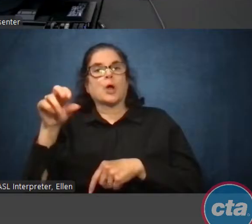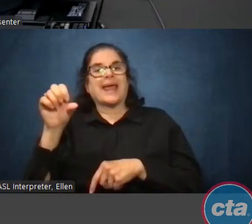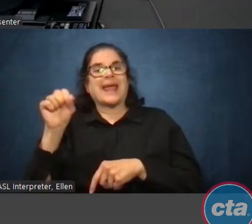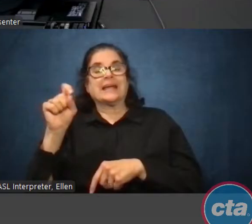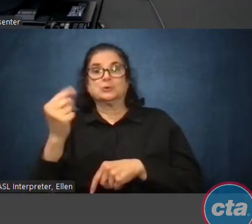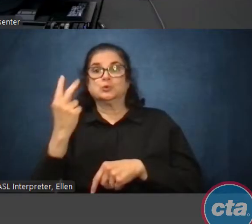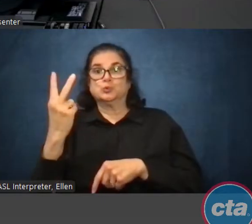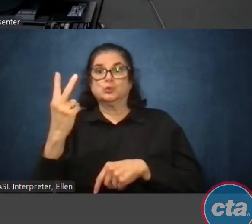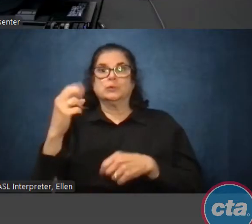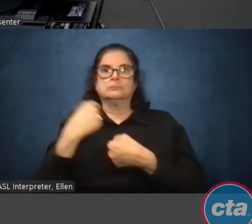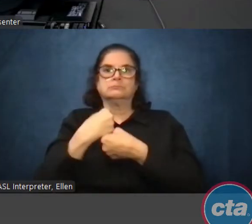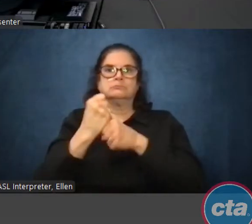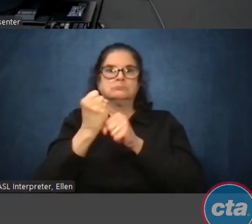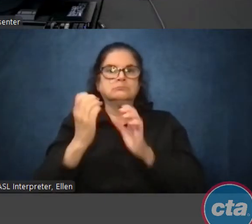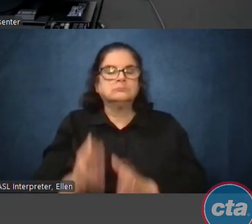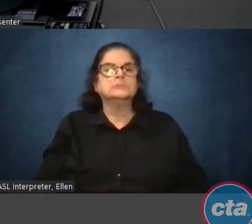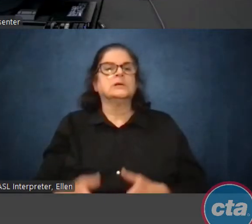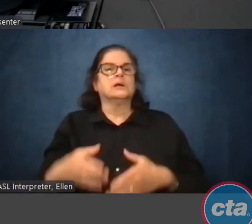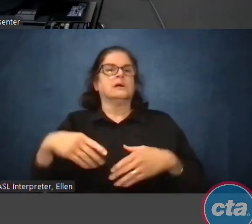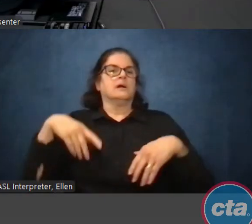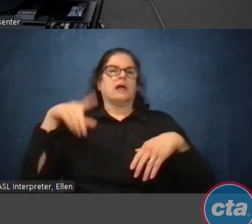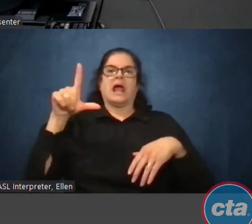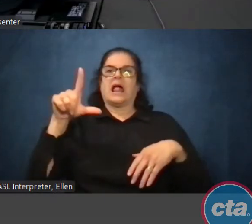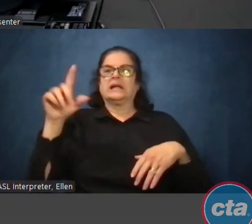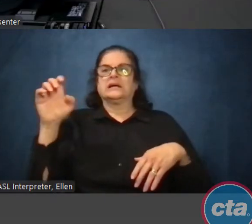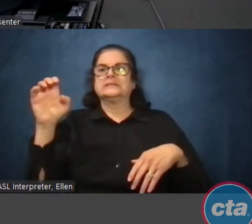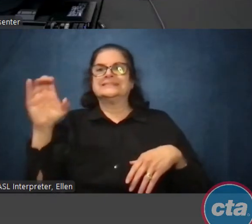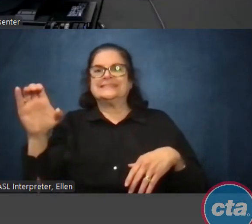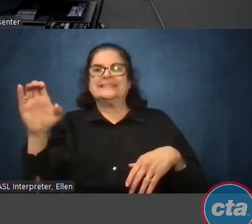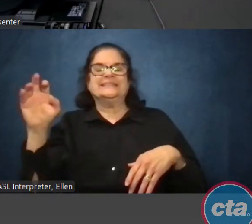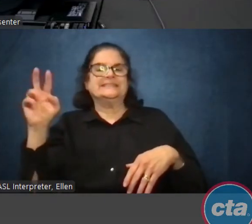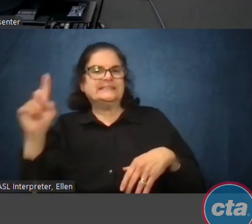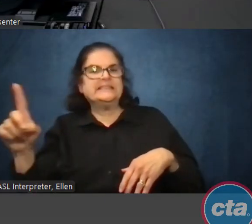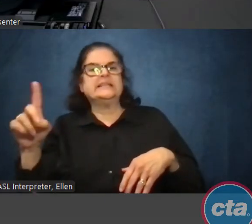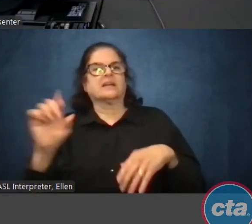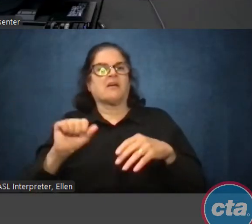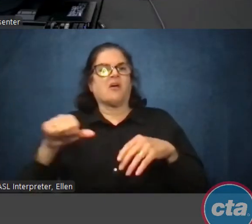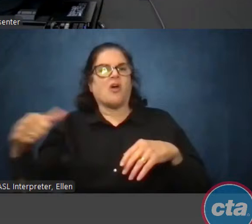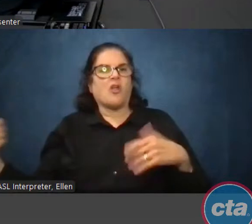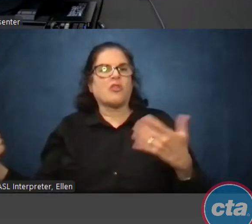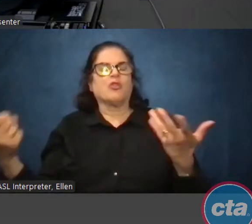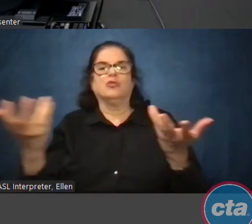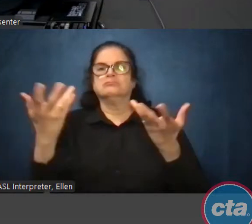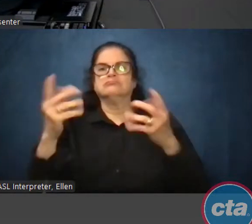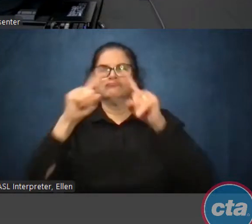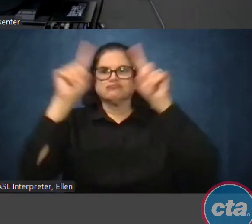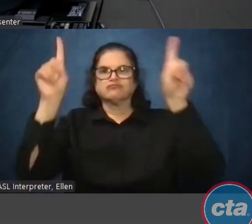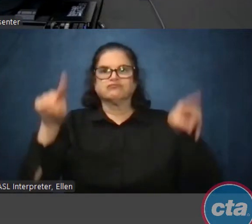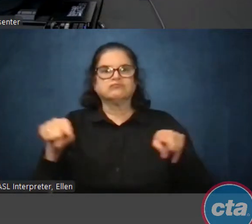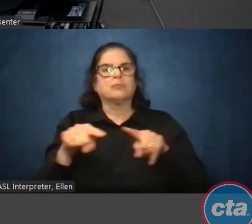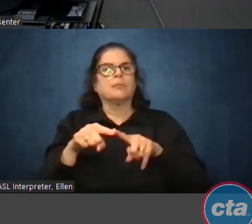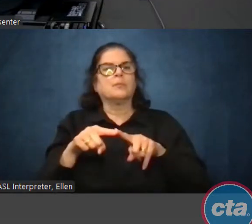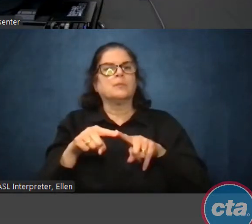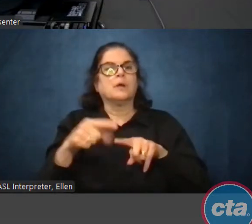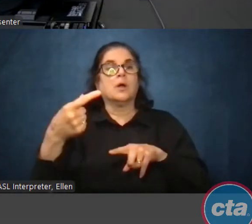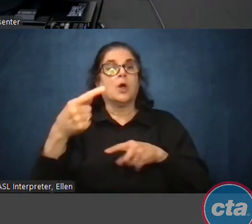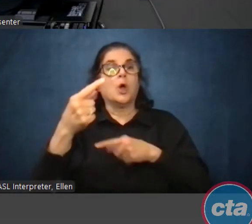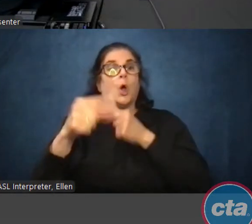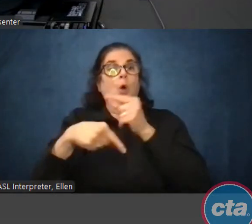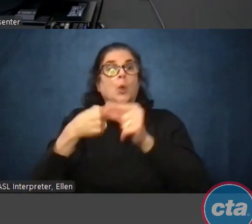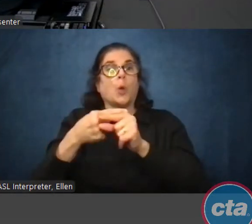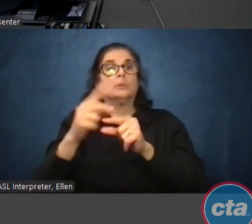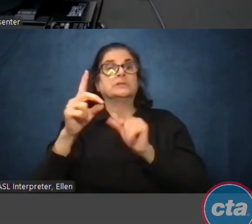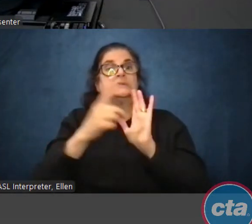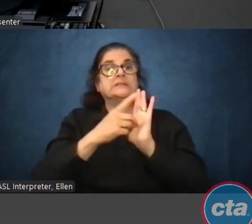e-paper signs, and they also provide LCD signs and other types of displays. So from Global Display Solutions, we're getting 5 flex